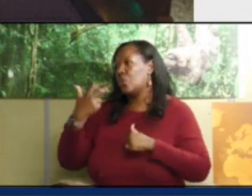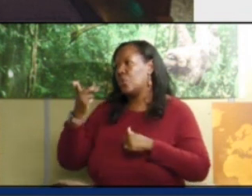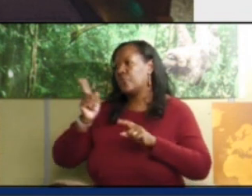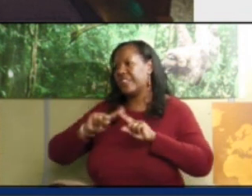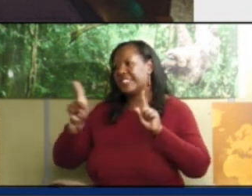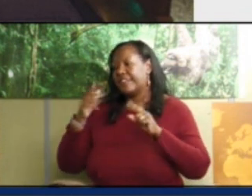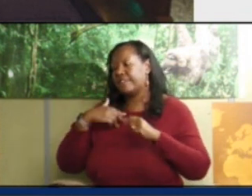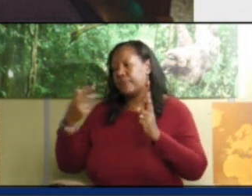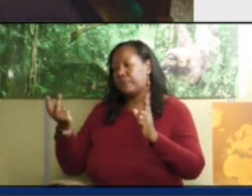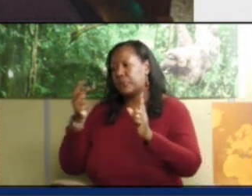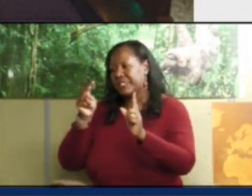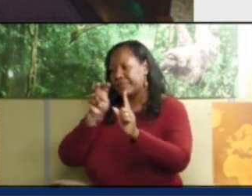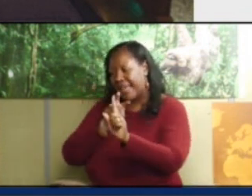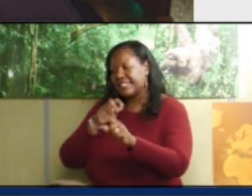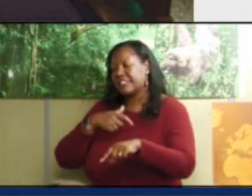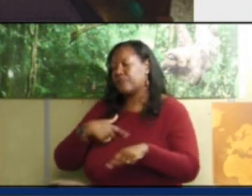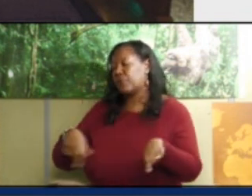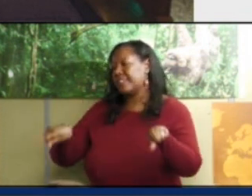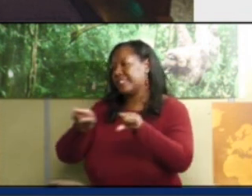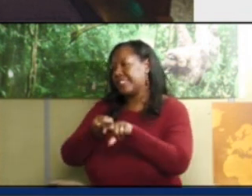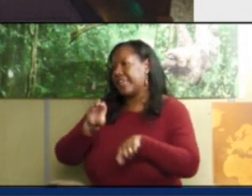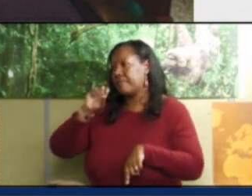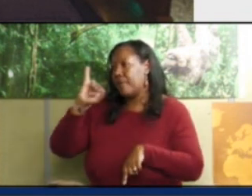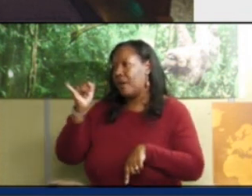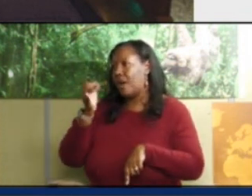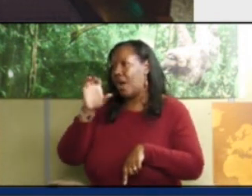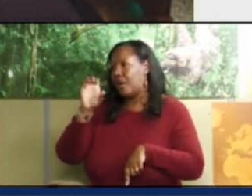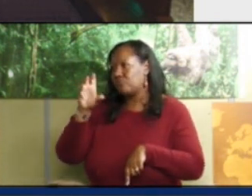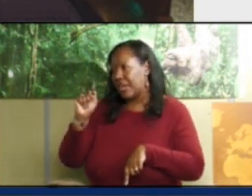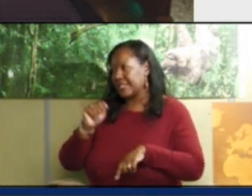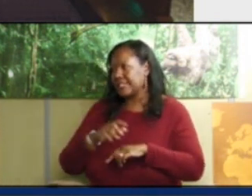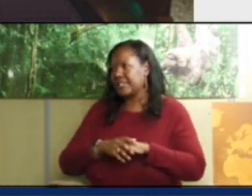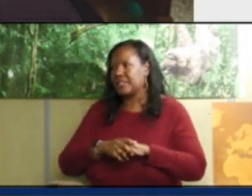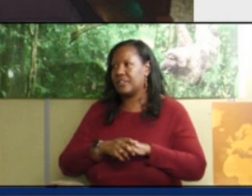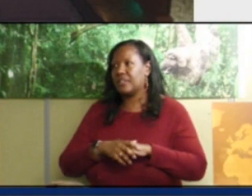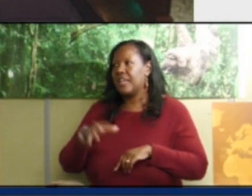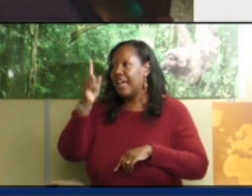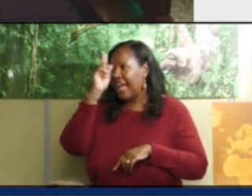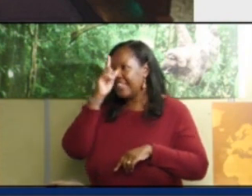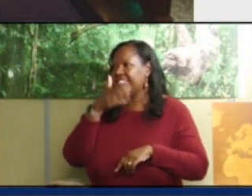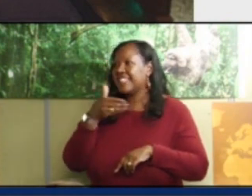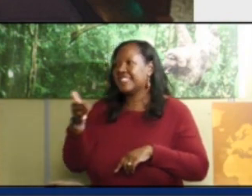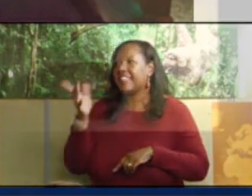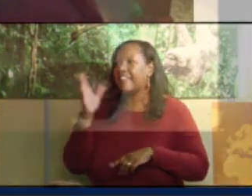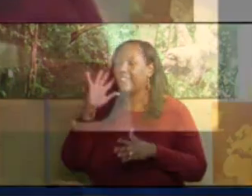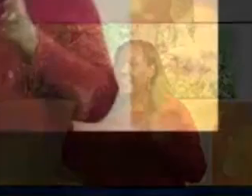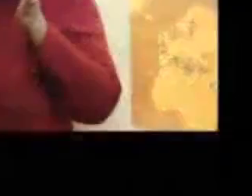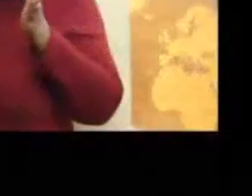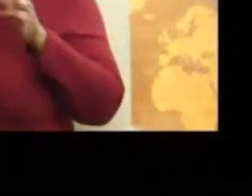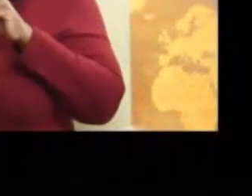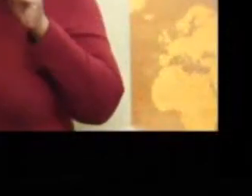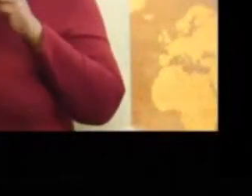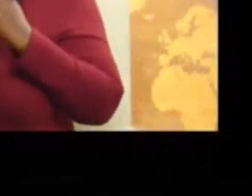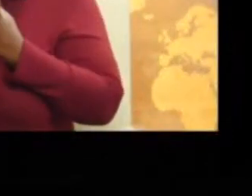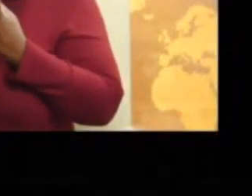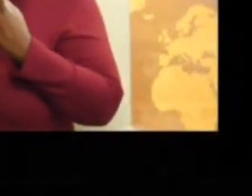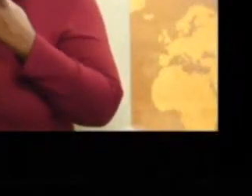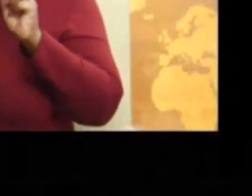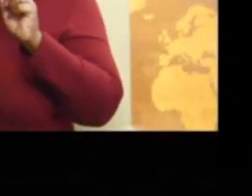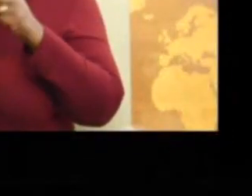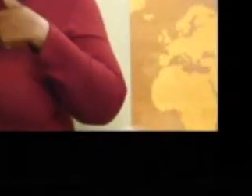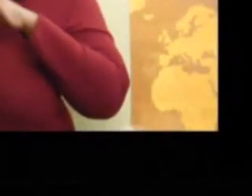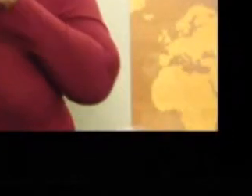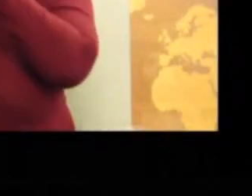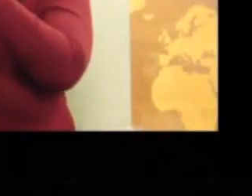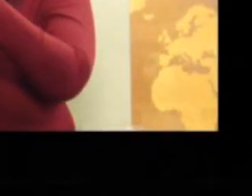same object, and so that I think stuff like that is really effective in showing different points of